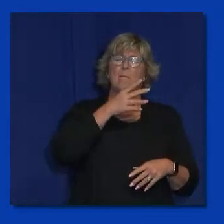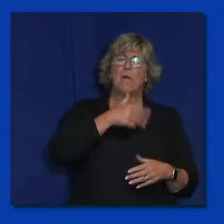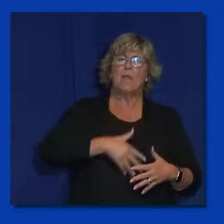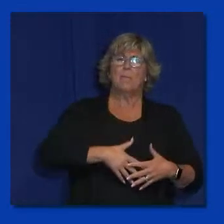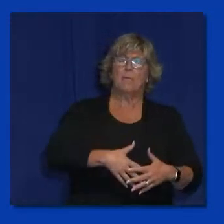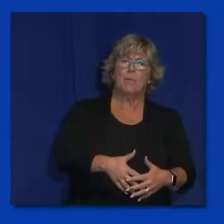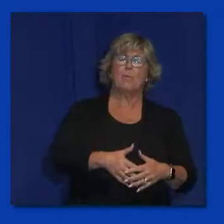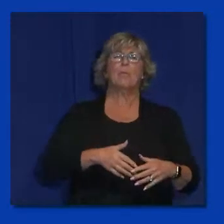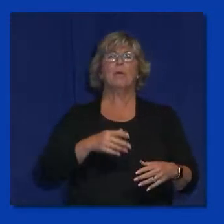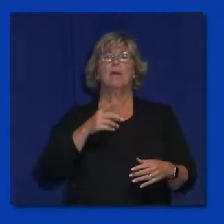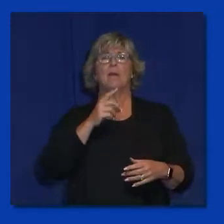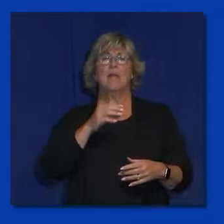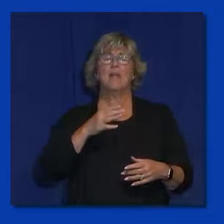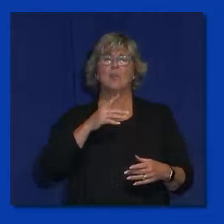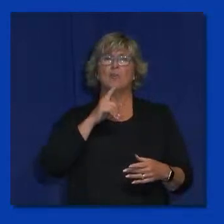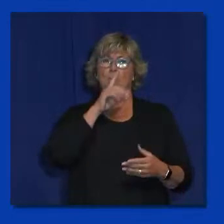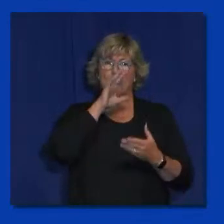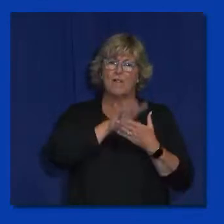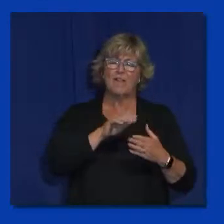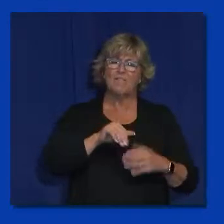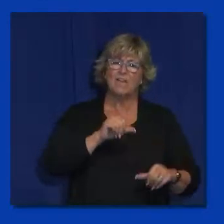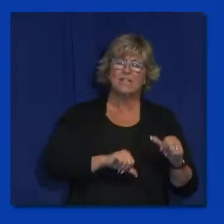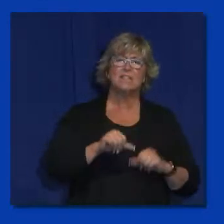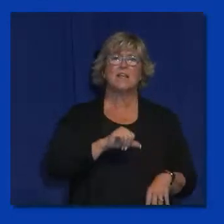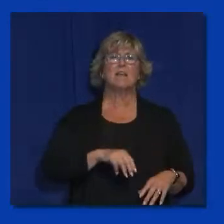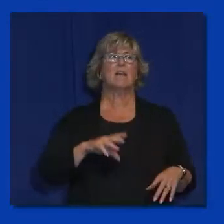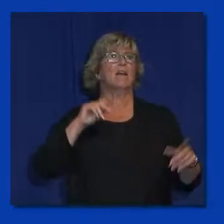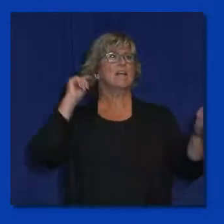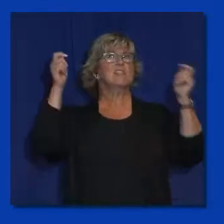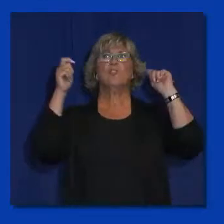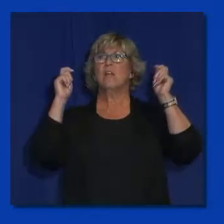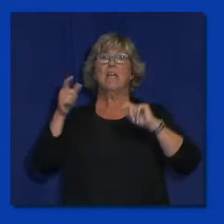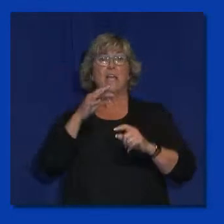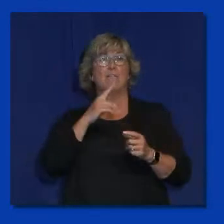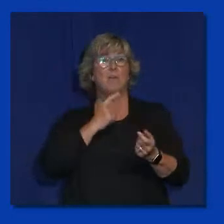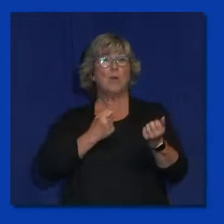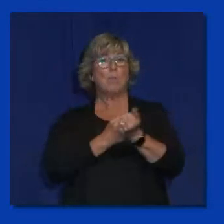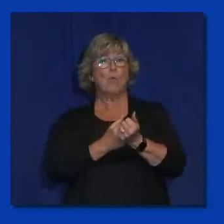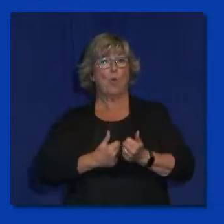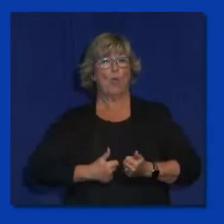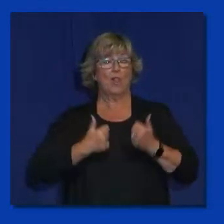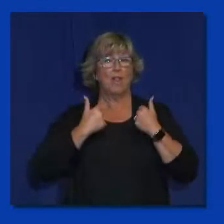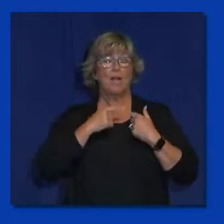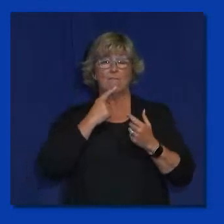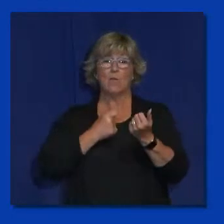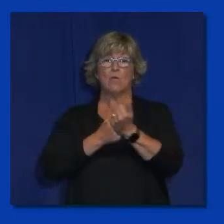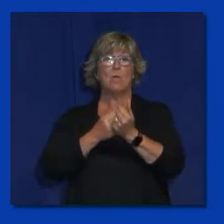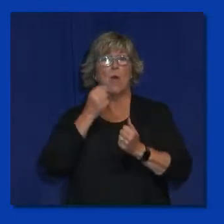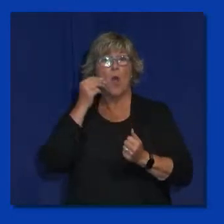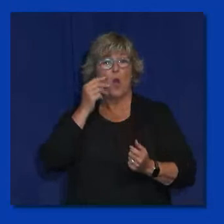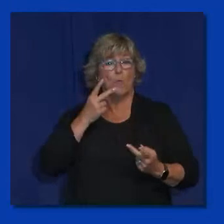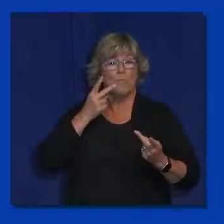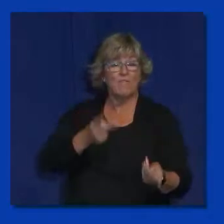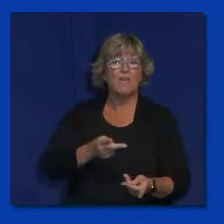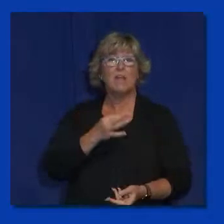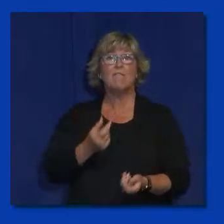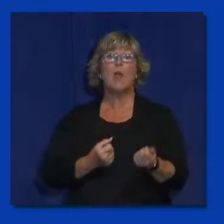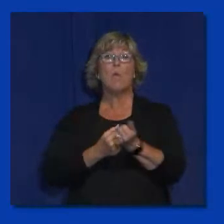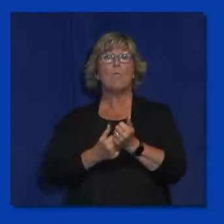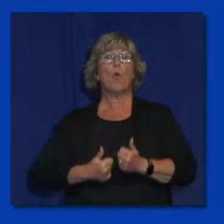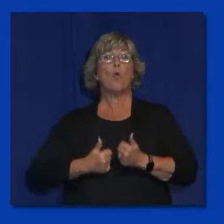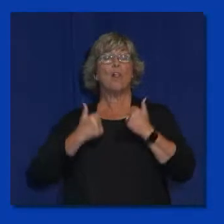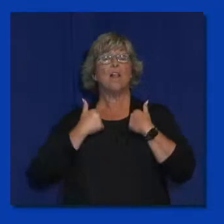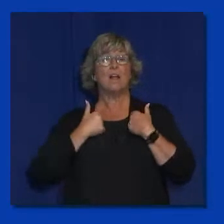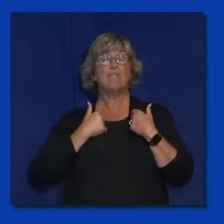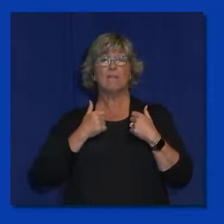If you're pro-life, you'd believe in science, you'd believe in climate change. If you're pro-life, you would support home visiting. If you're pro-life, you'd